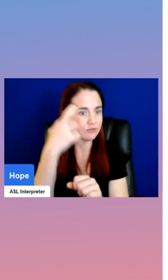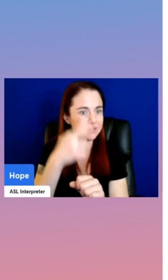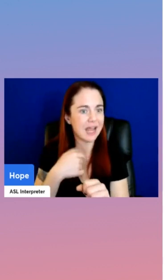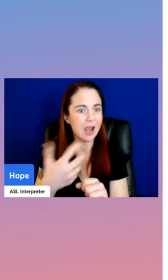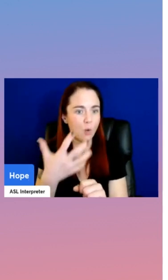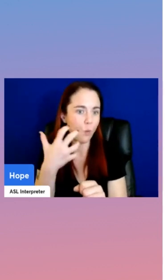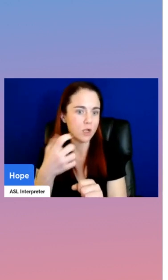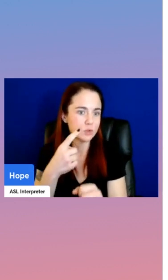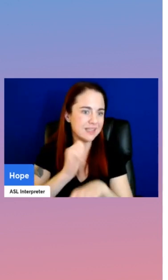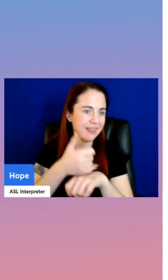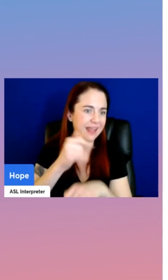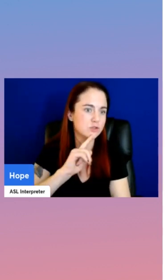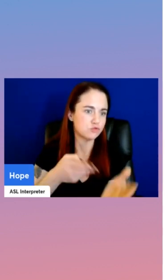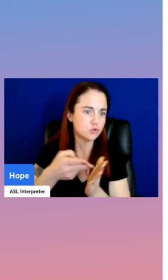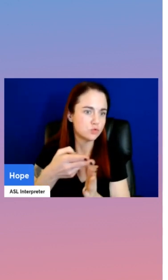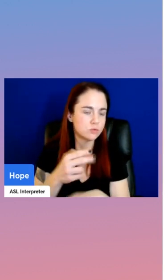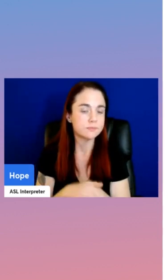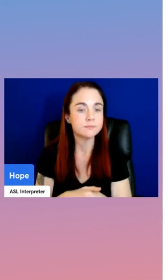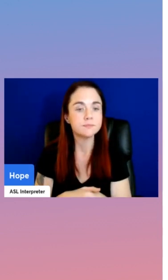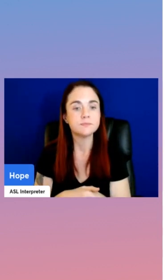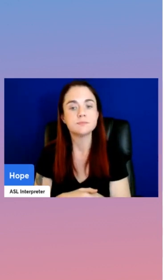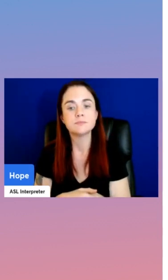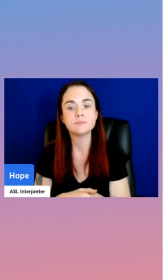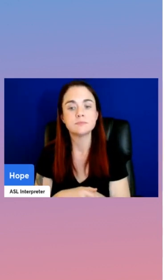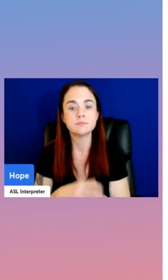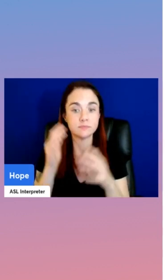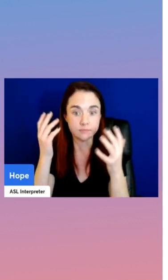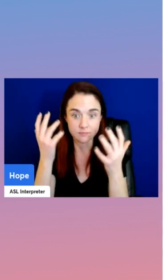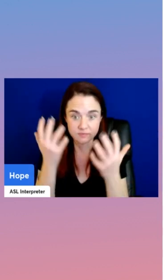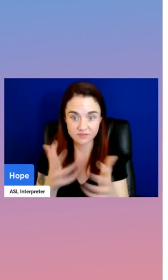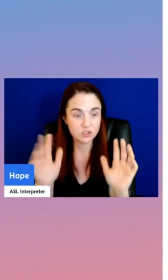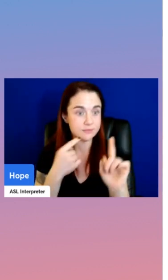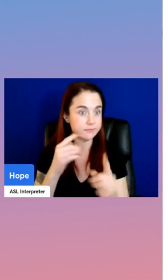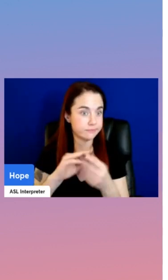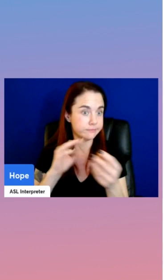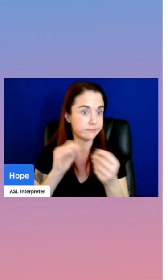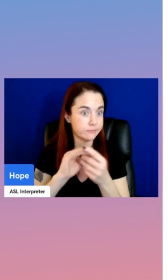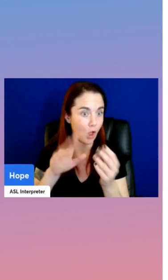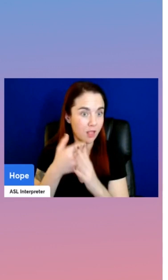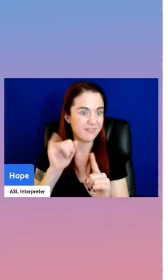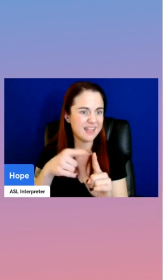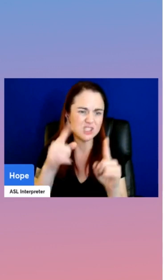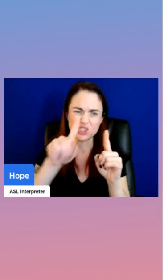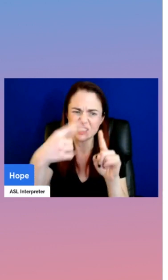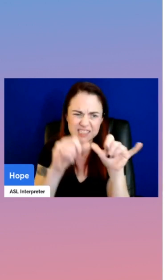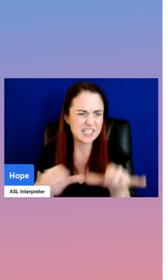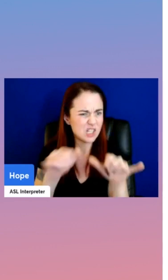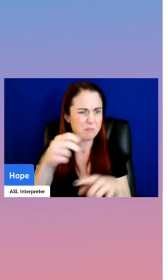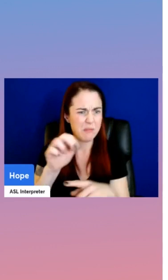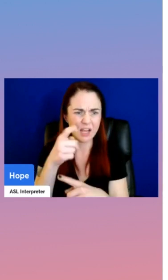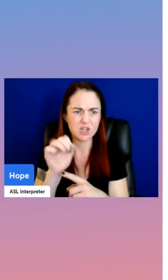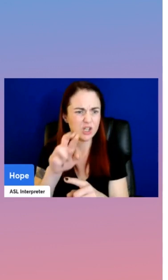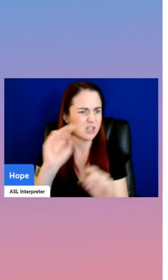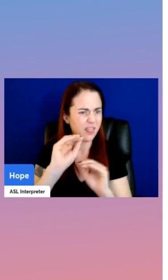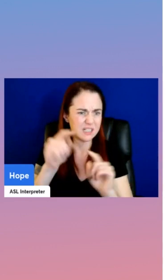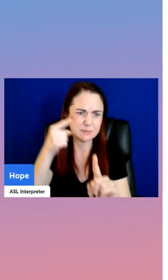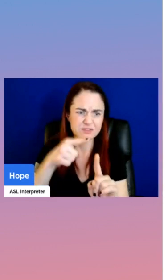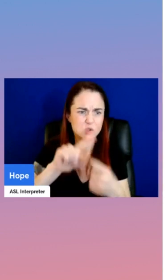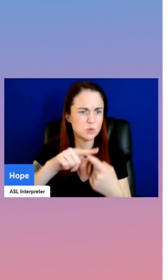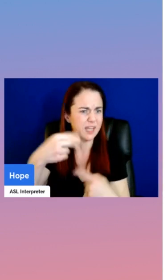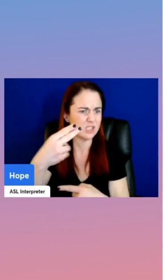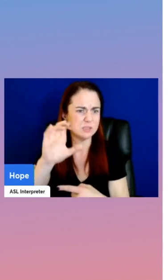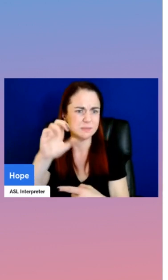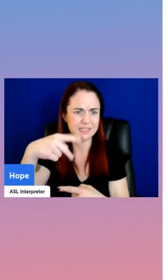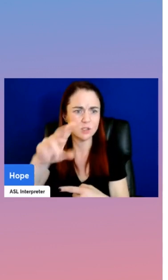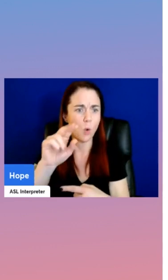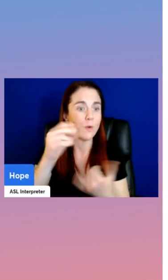true. So all of that said, this is pure standard Packer, nothing specific to HCP. Okay, so in order to integrate